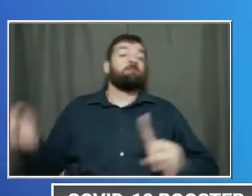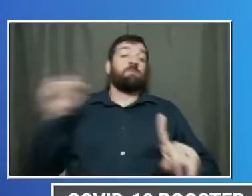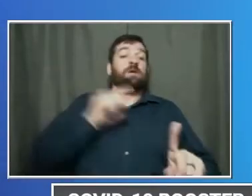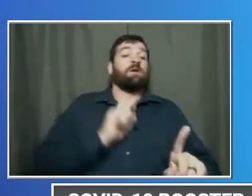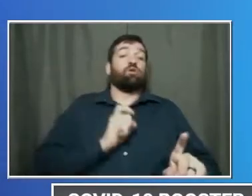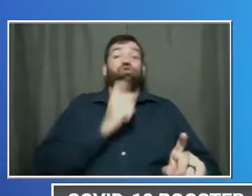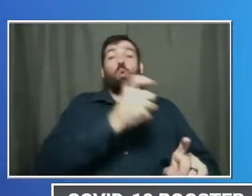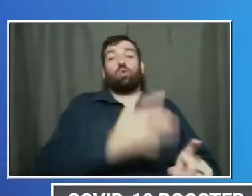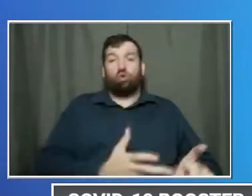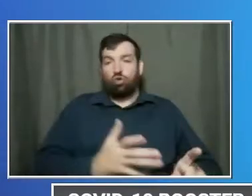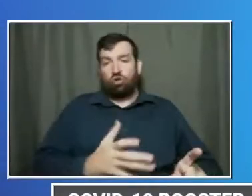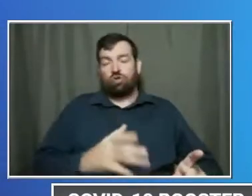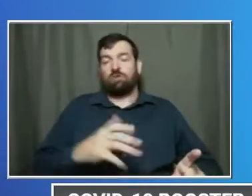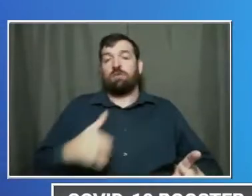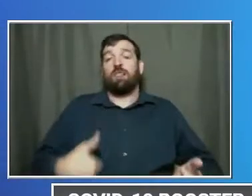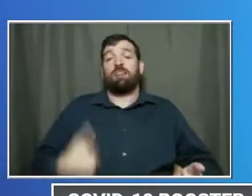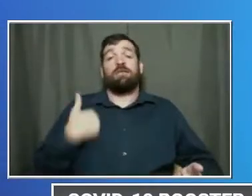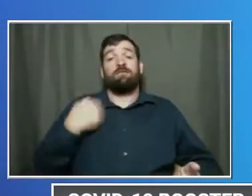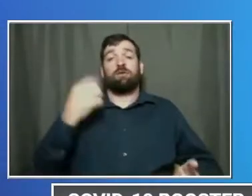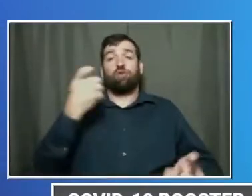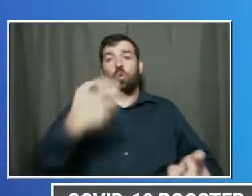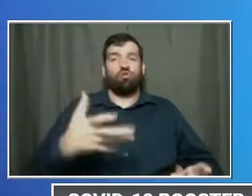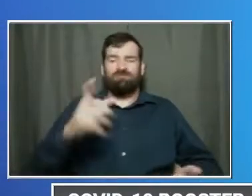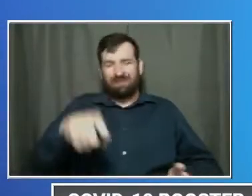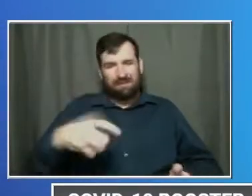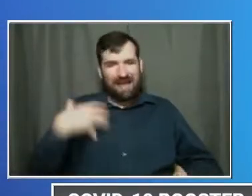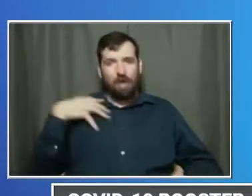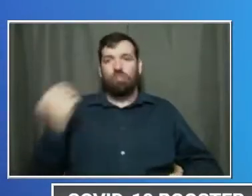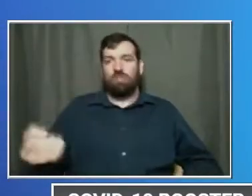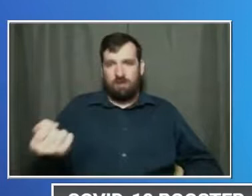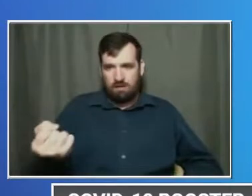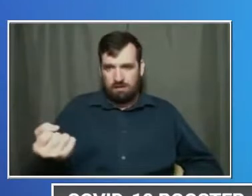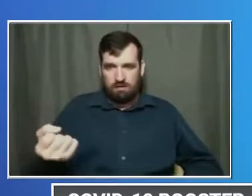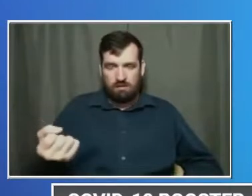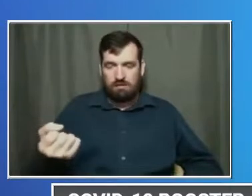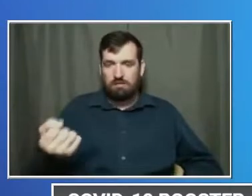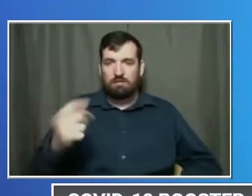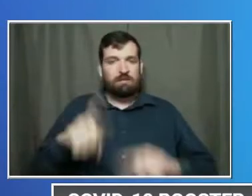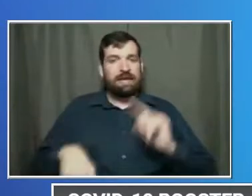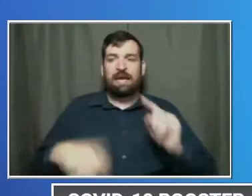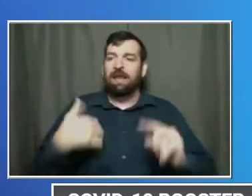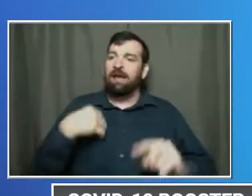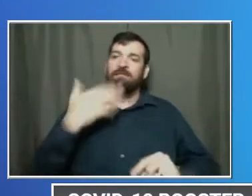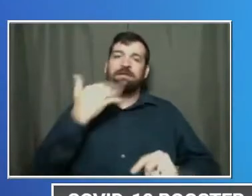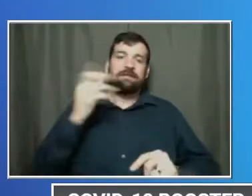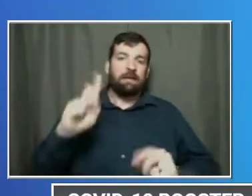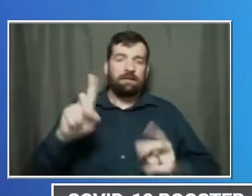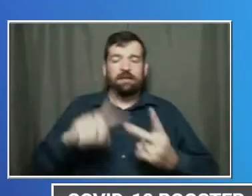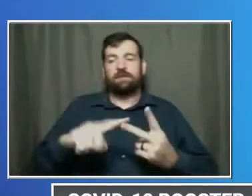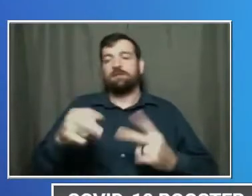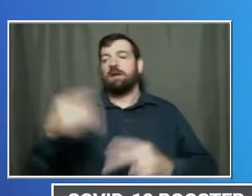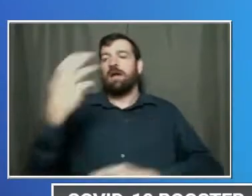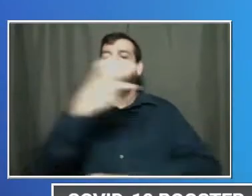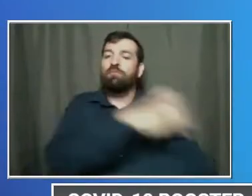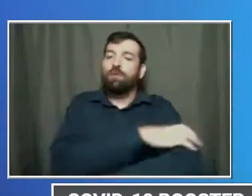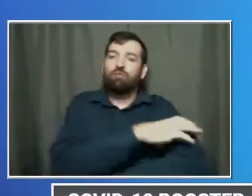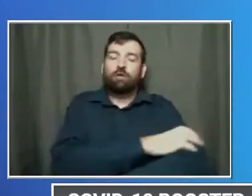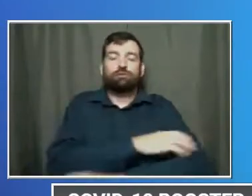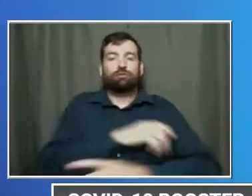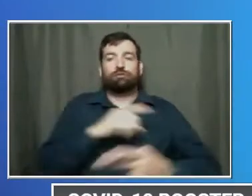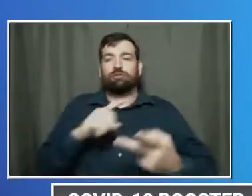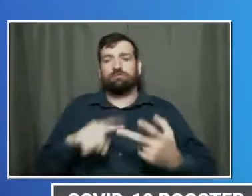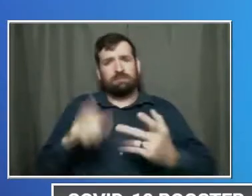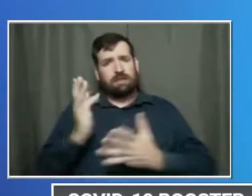the living donors, they have to be healthy. They can't have diabetes, they can't have high blood pressure. Some patients are